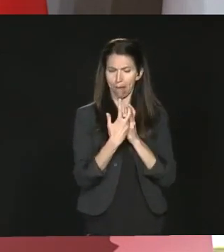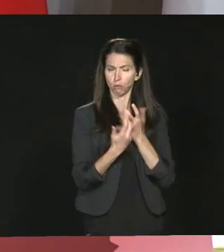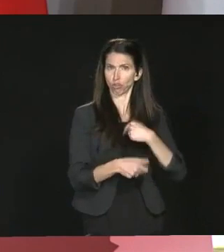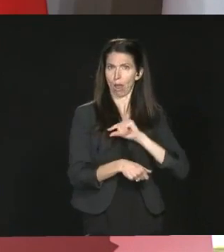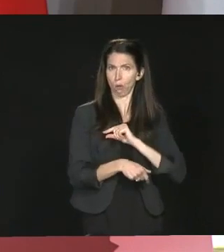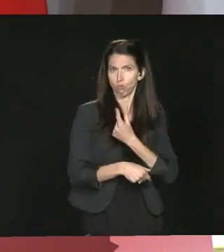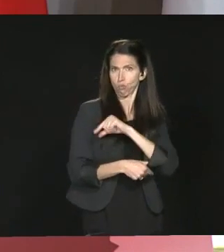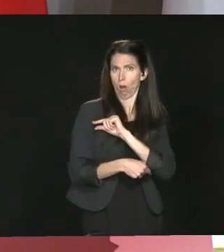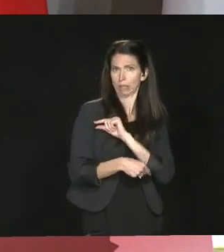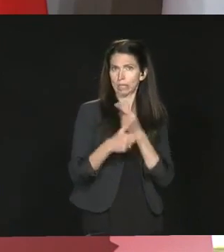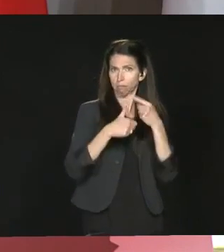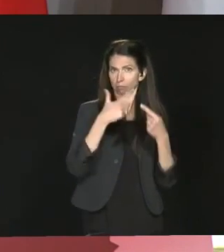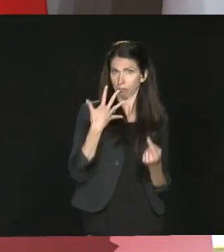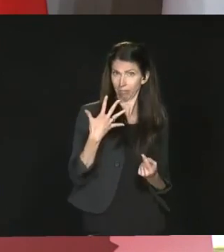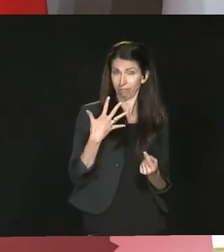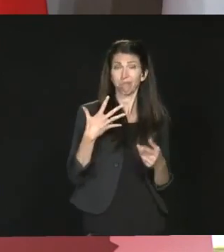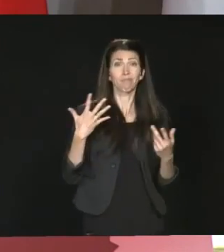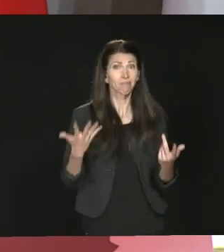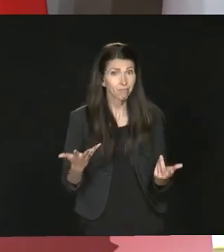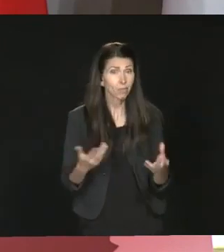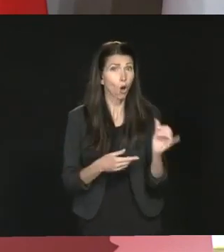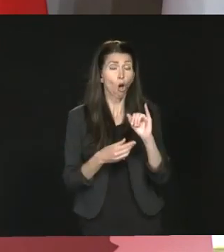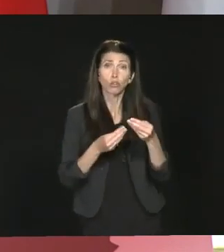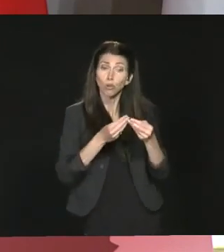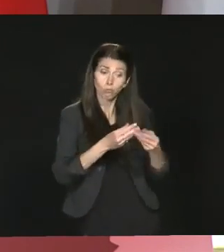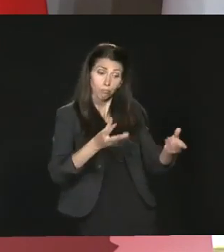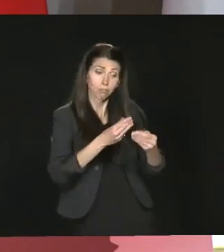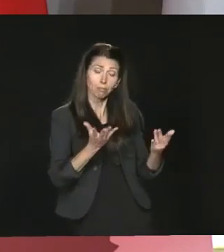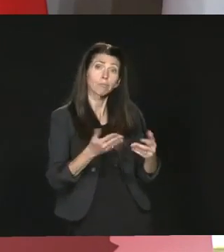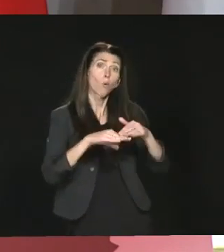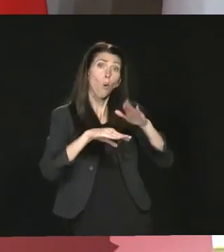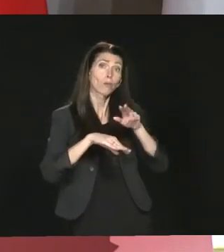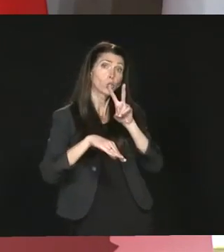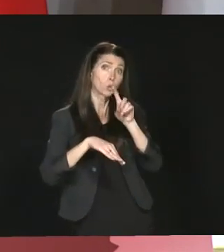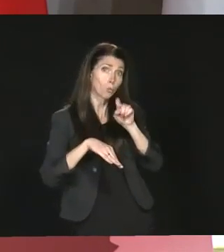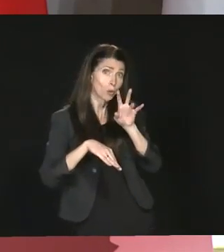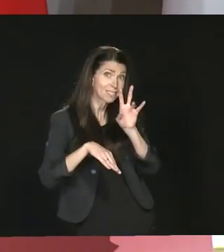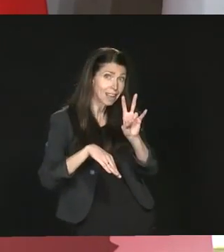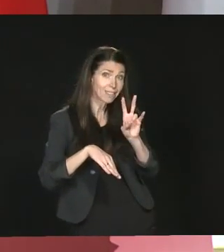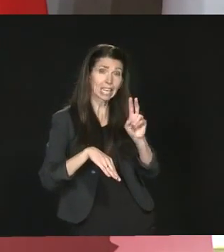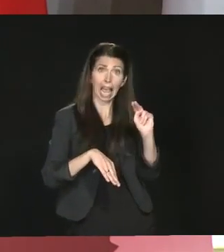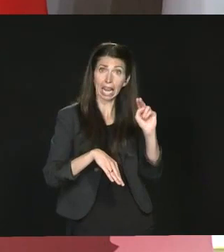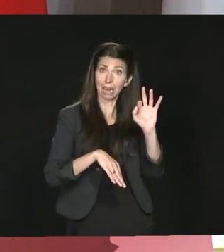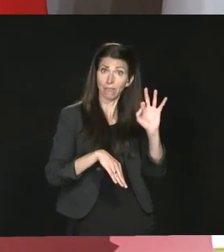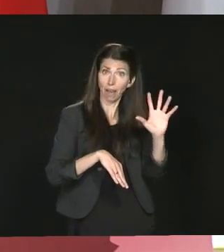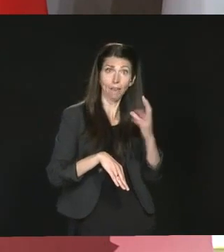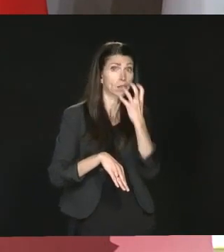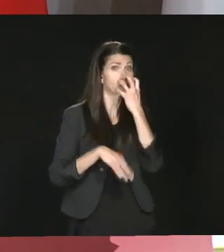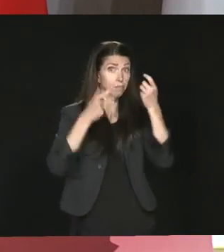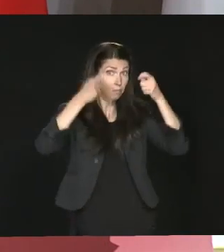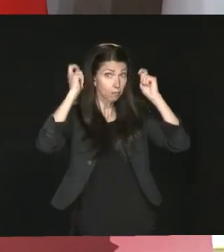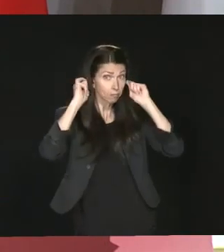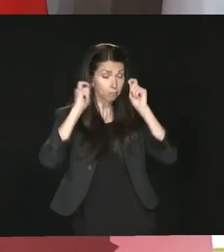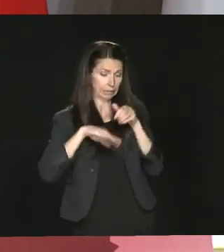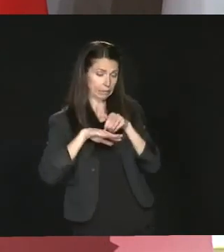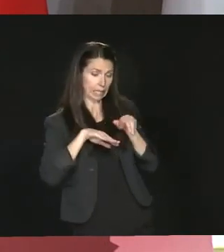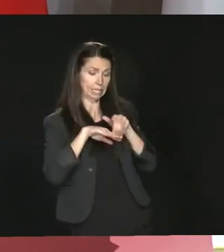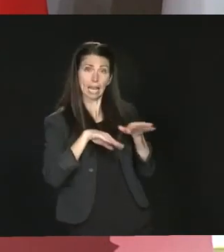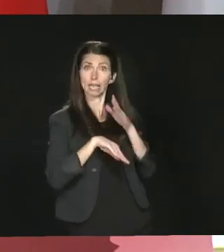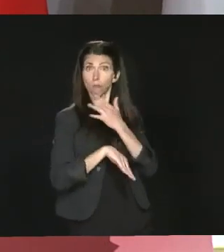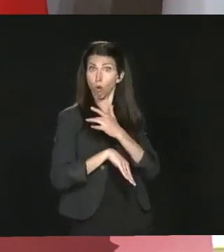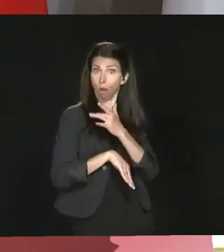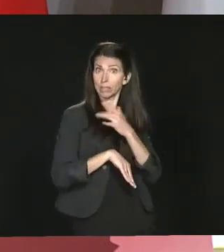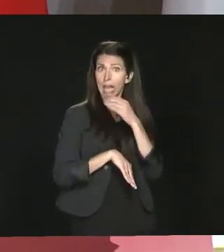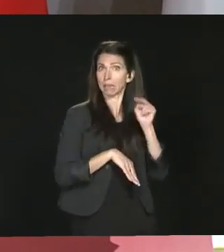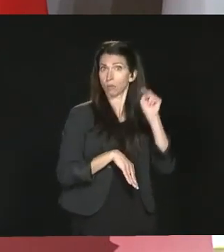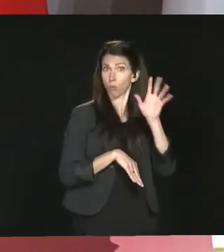than 2.7 million N95 respirators to the provinces and territories. Moving now to new